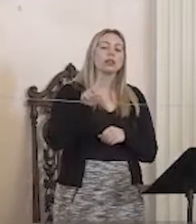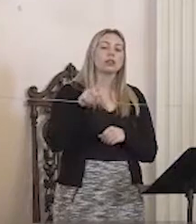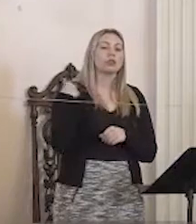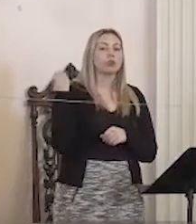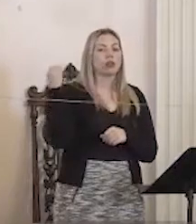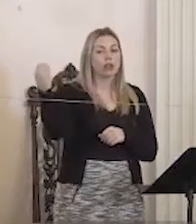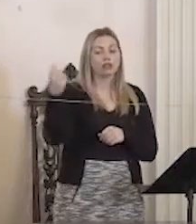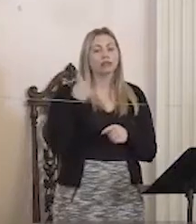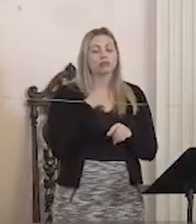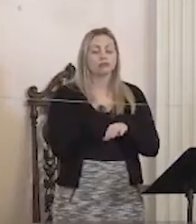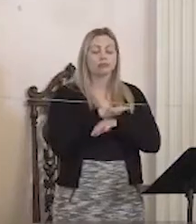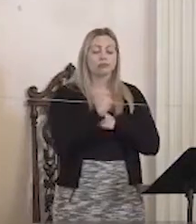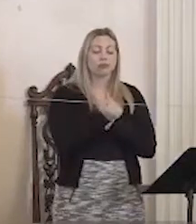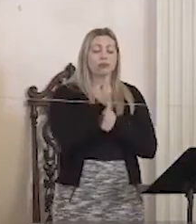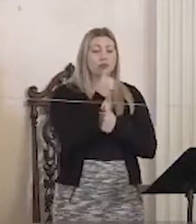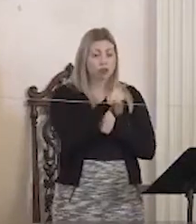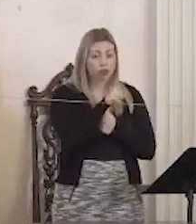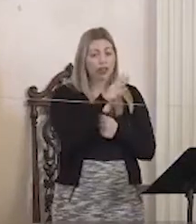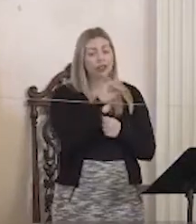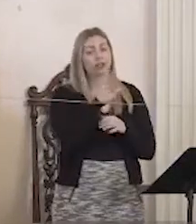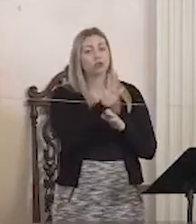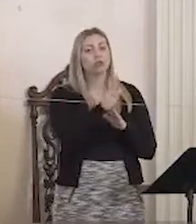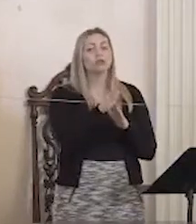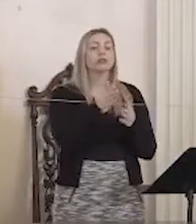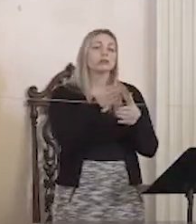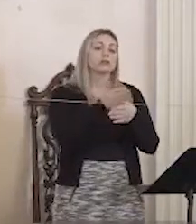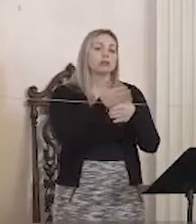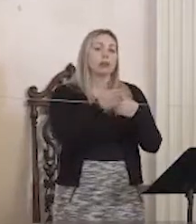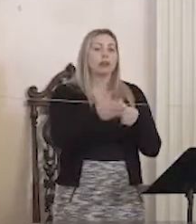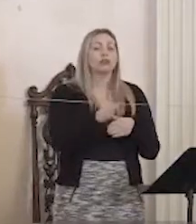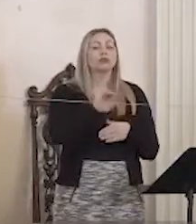her and her spouse, Julie.